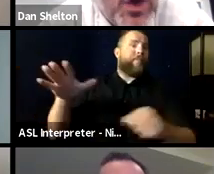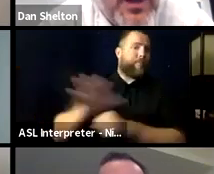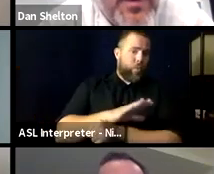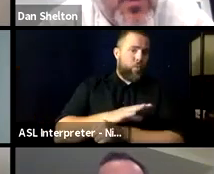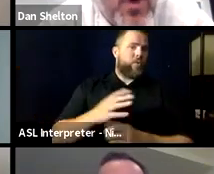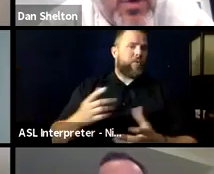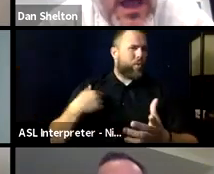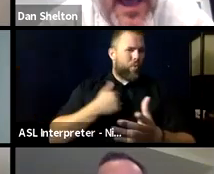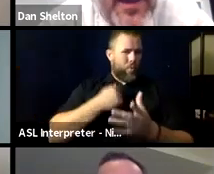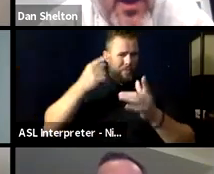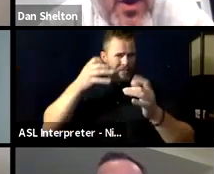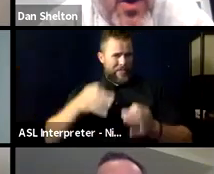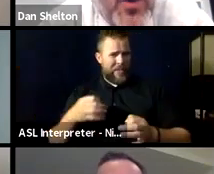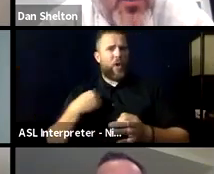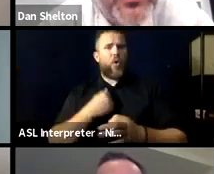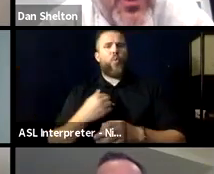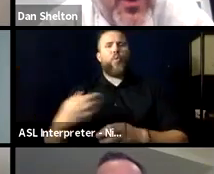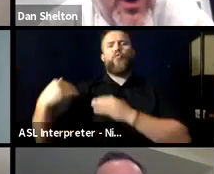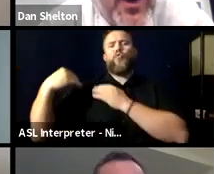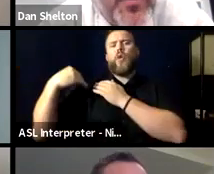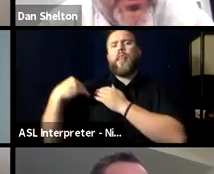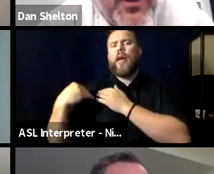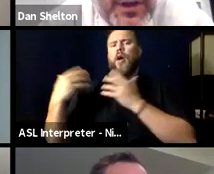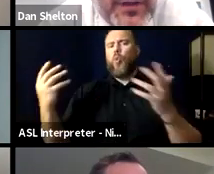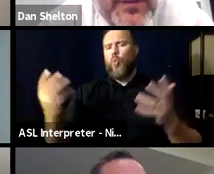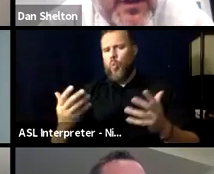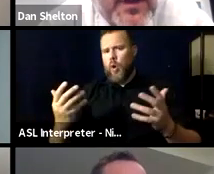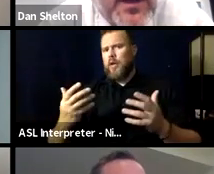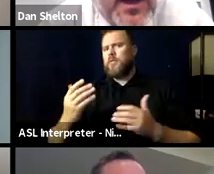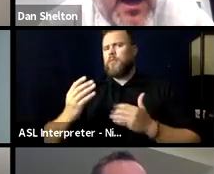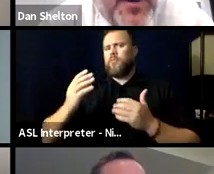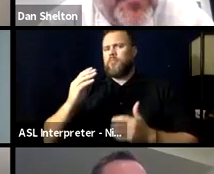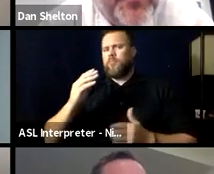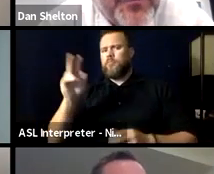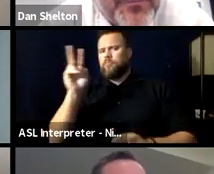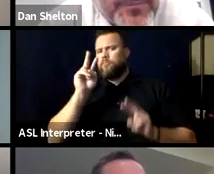determinations. So we're going to be more reliant on what's going on in our buildings.